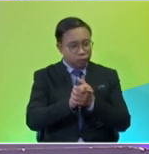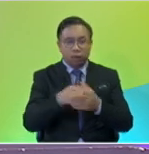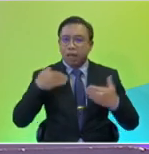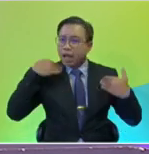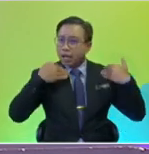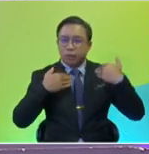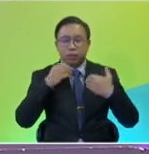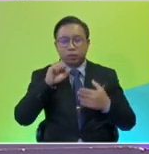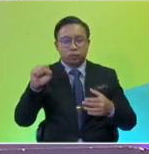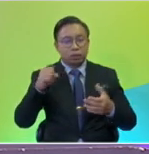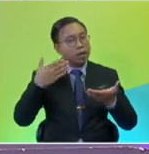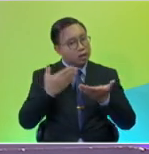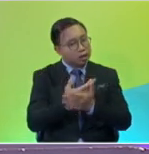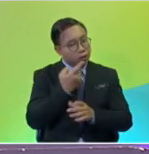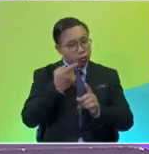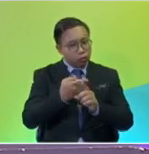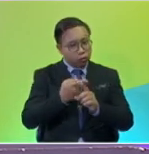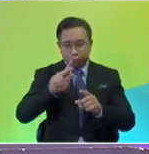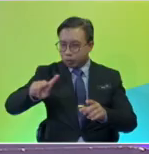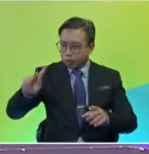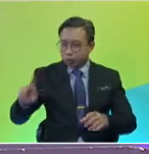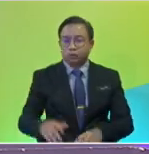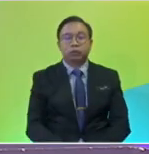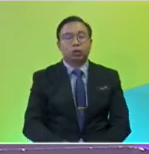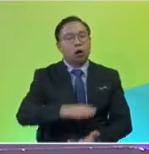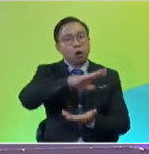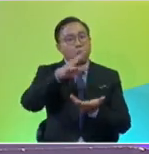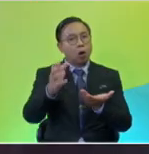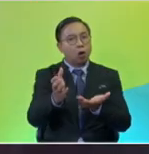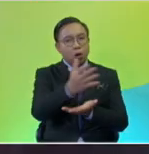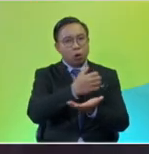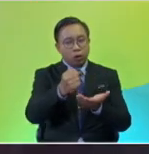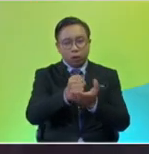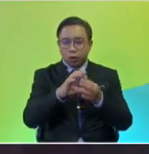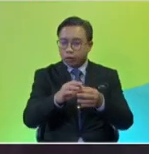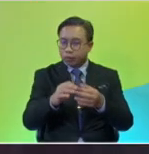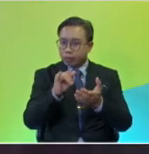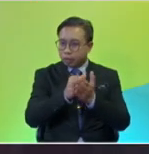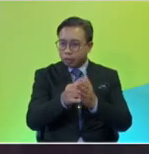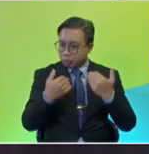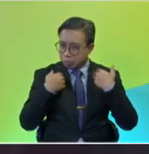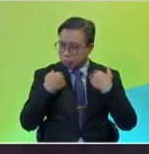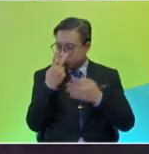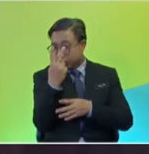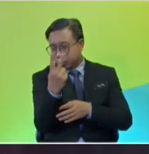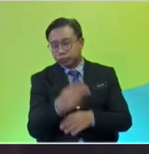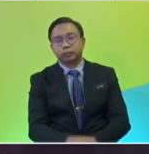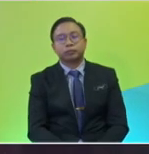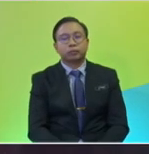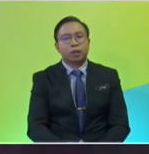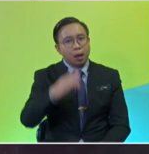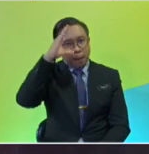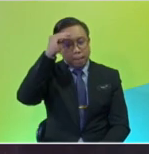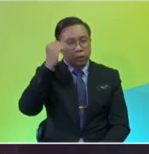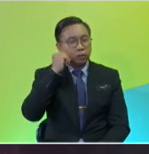are new to all of you, mm-hmm. right? So all of them are here in front of us. So boys and girls, all right? By